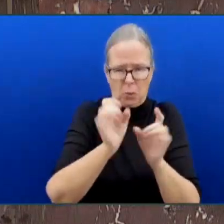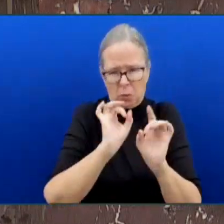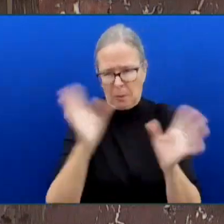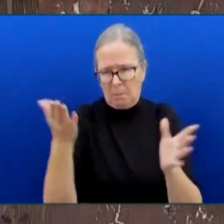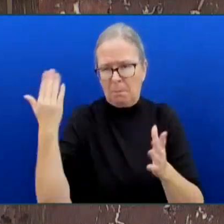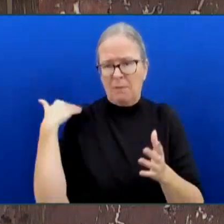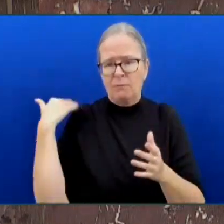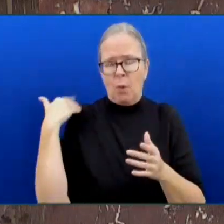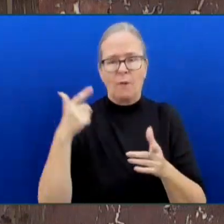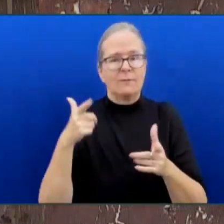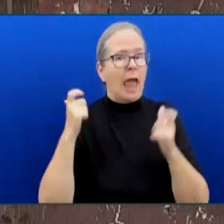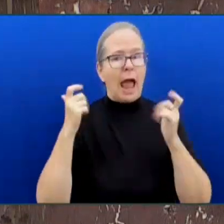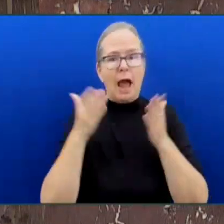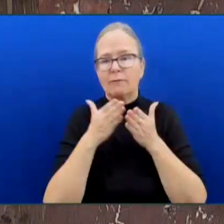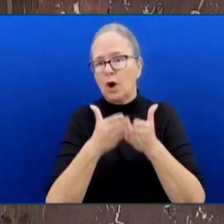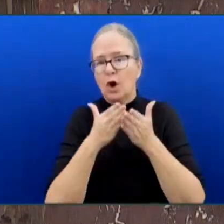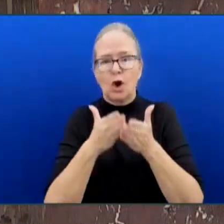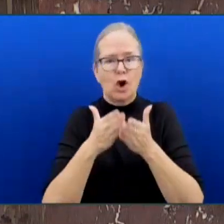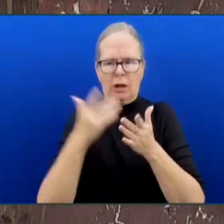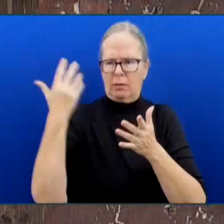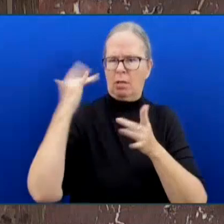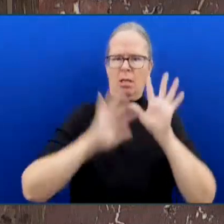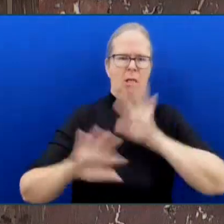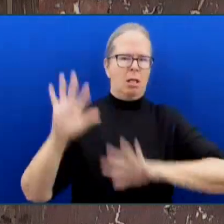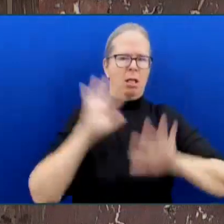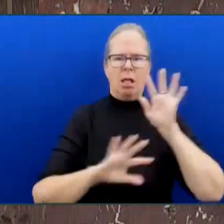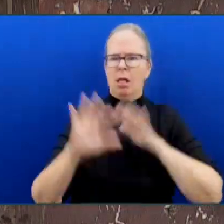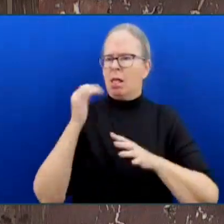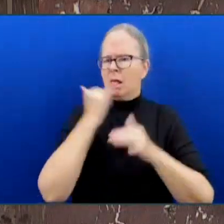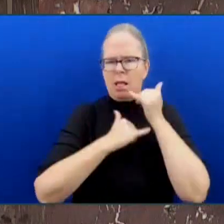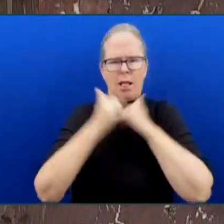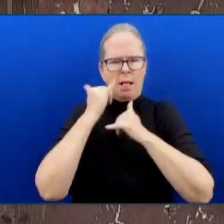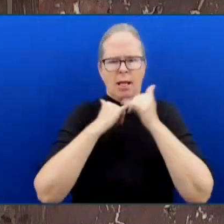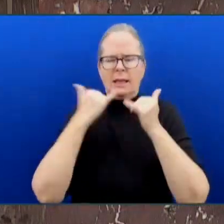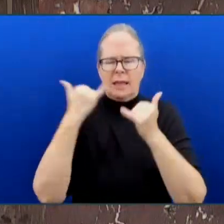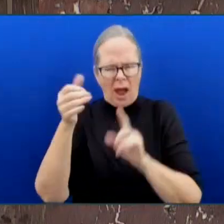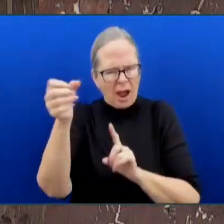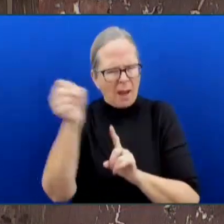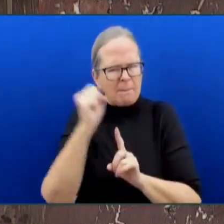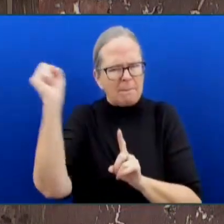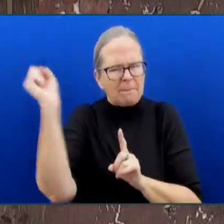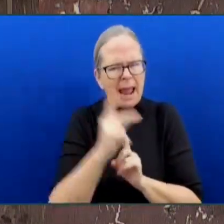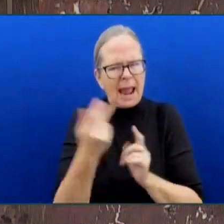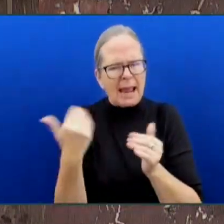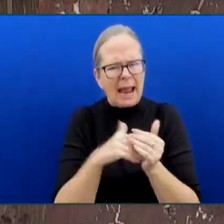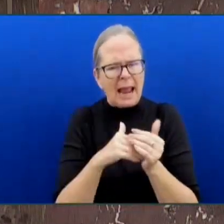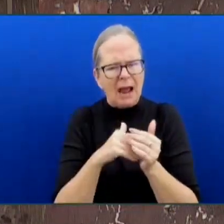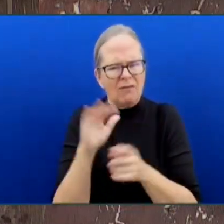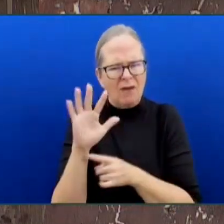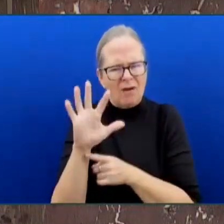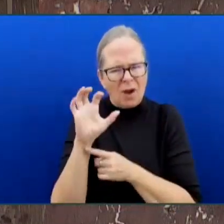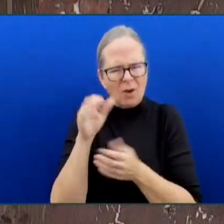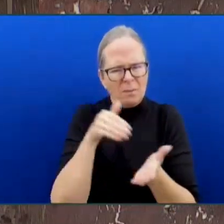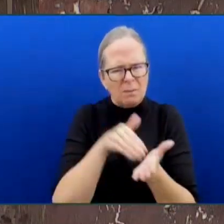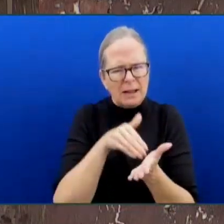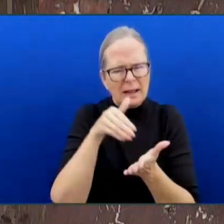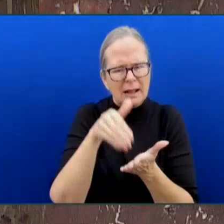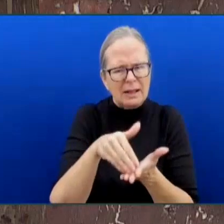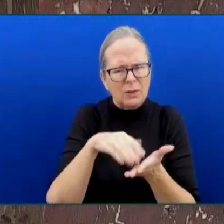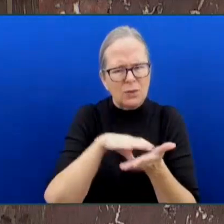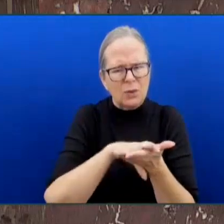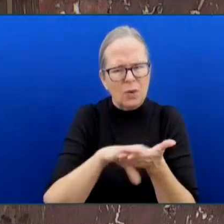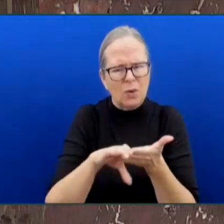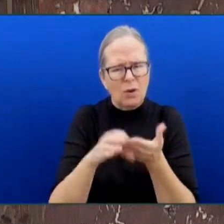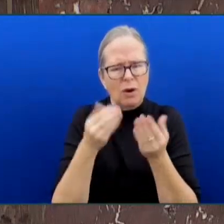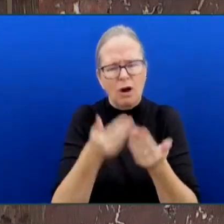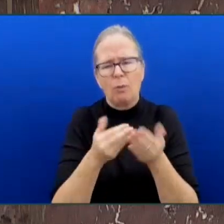bailouts, including the $500 million blank check, and still deliver terrible results. This